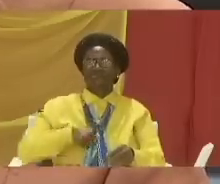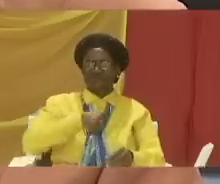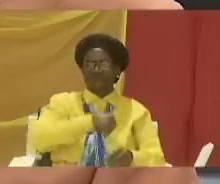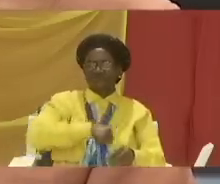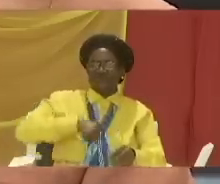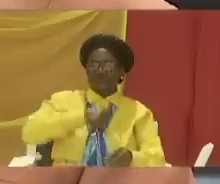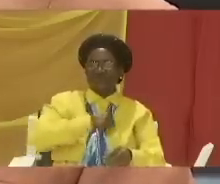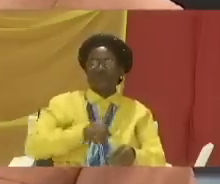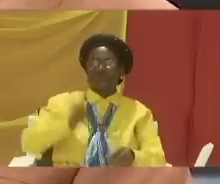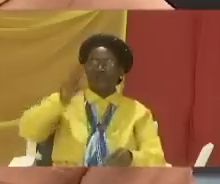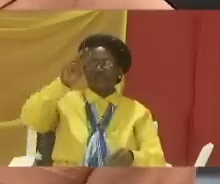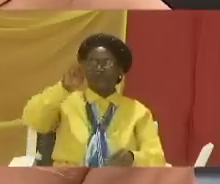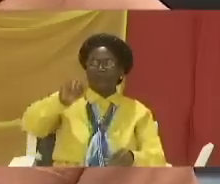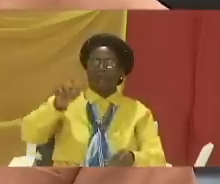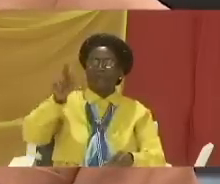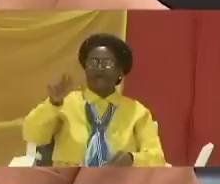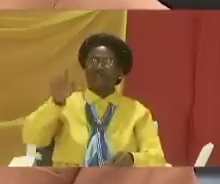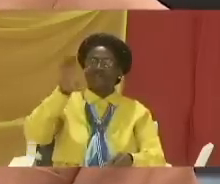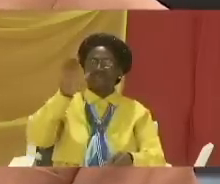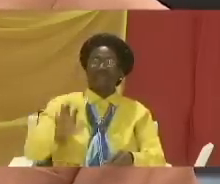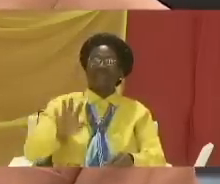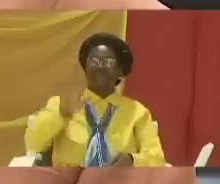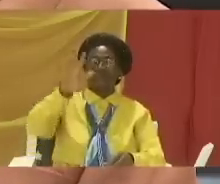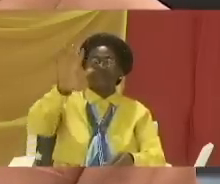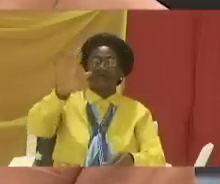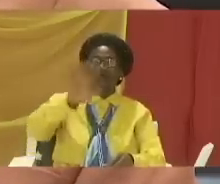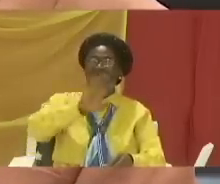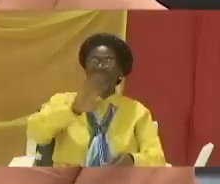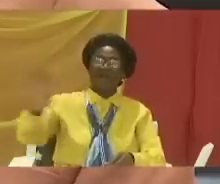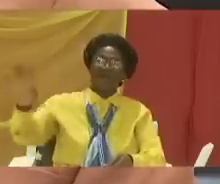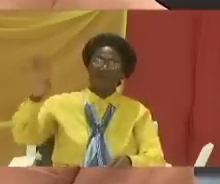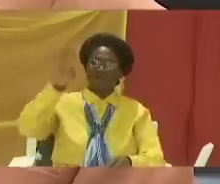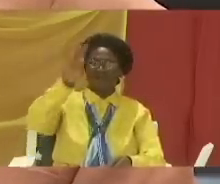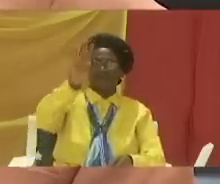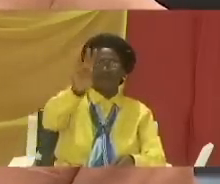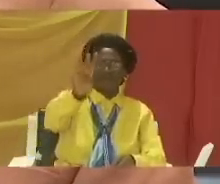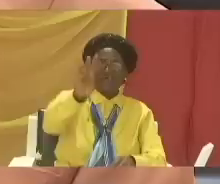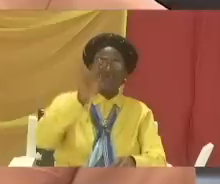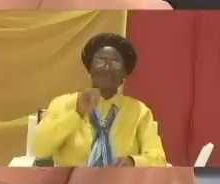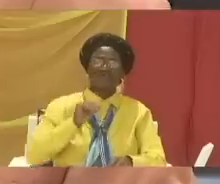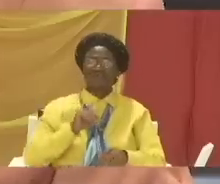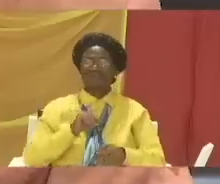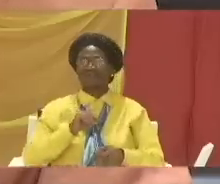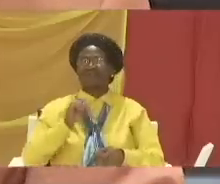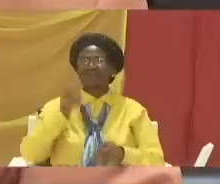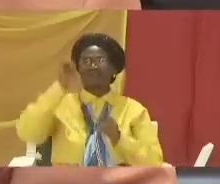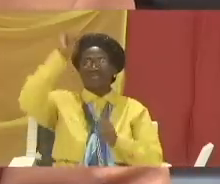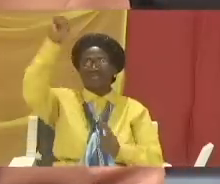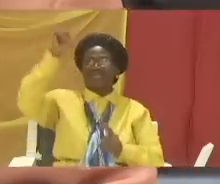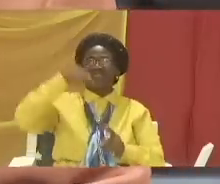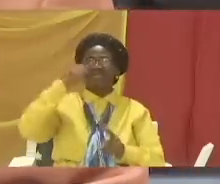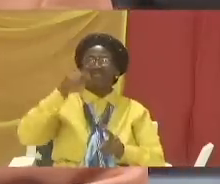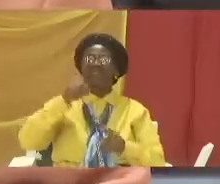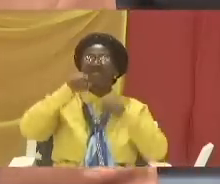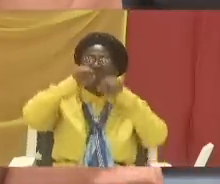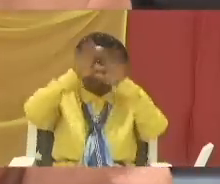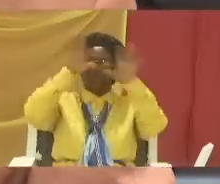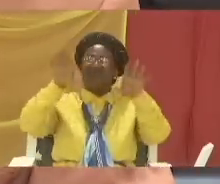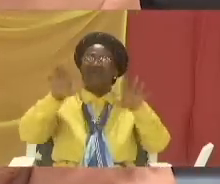In Matthew chapter 5, verse 7, Matthew 5, verse 7, it said, blessed are the